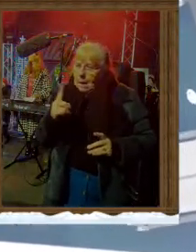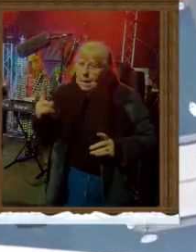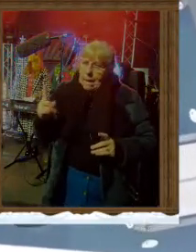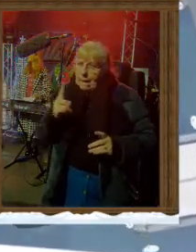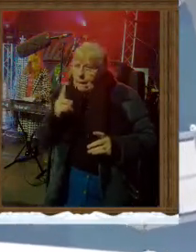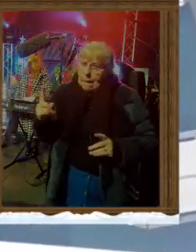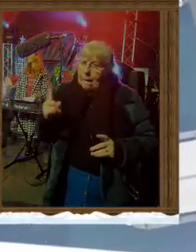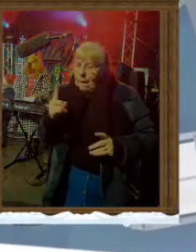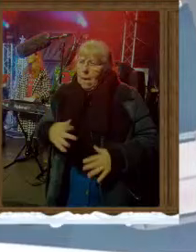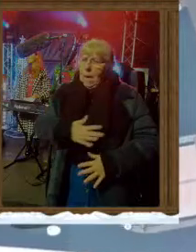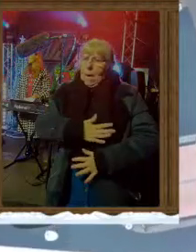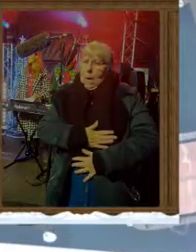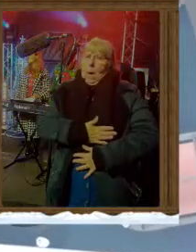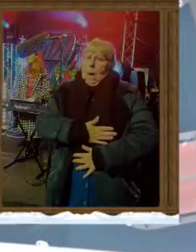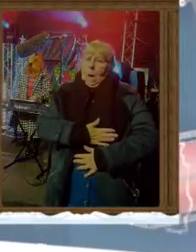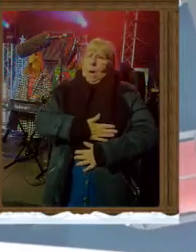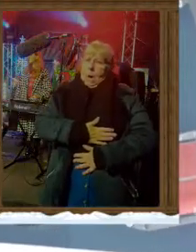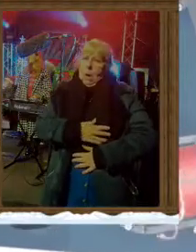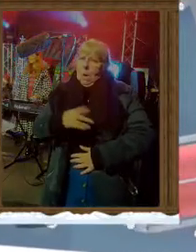keep coming.